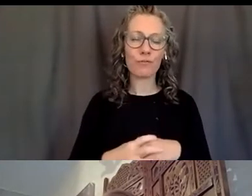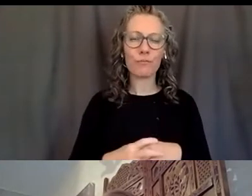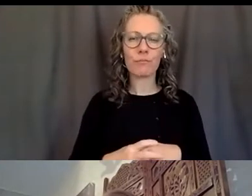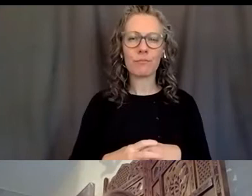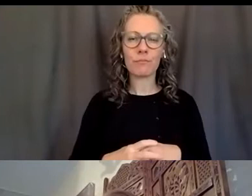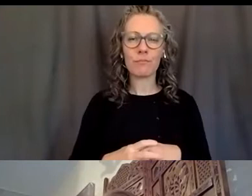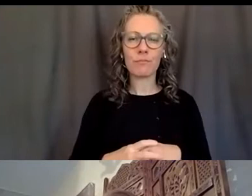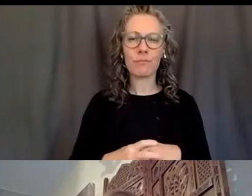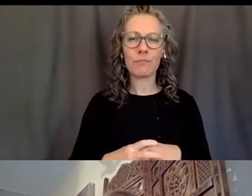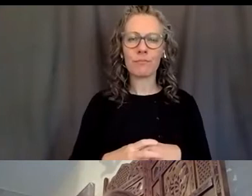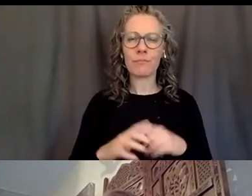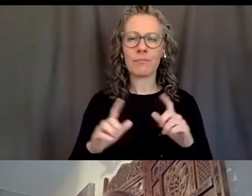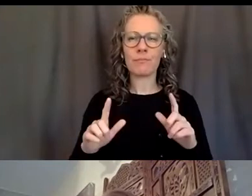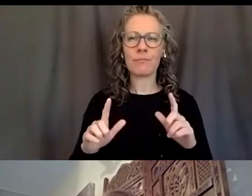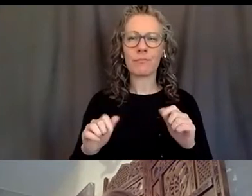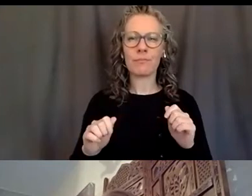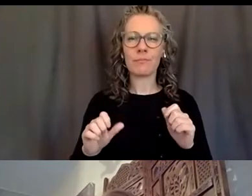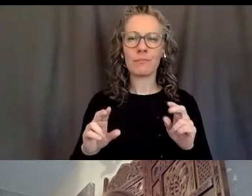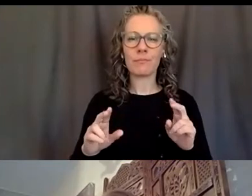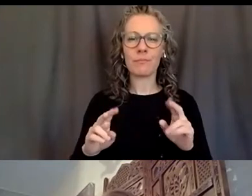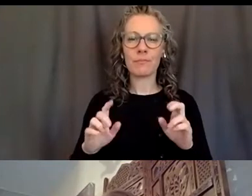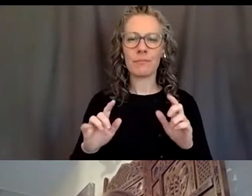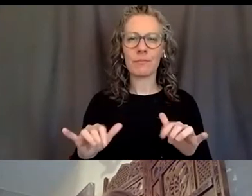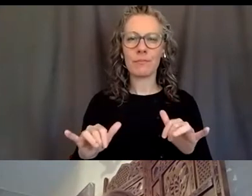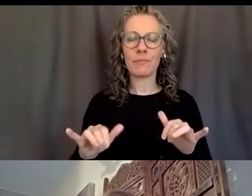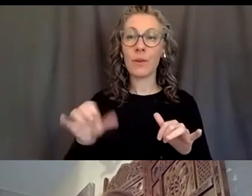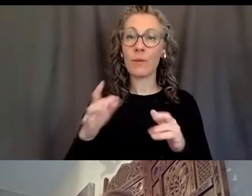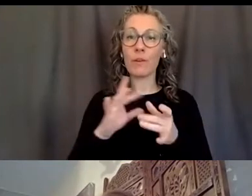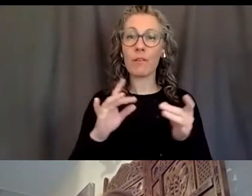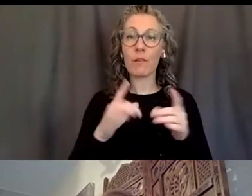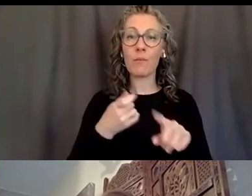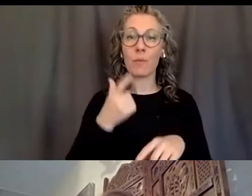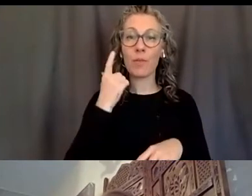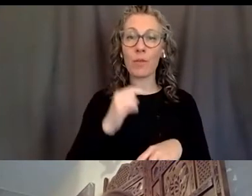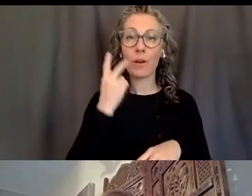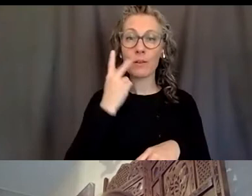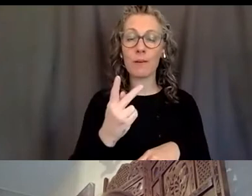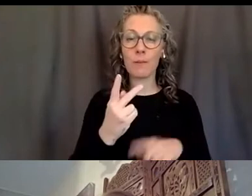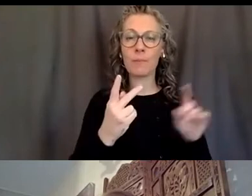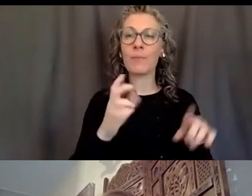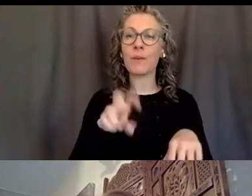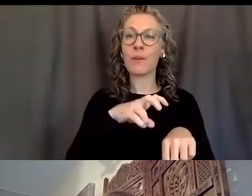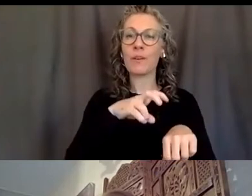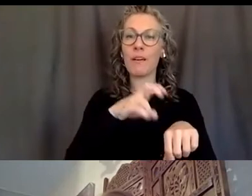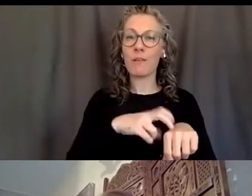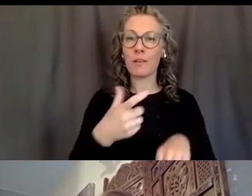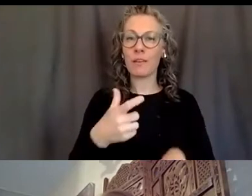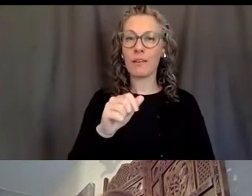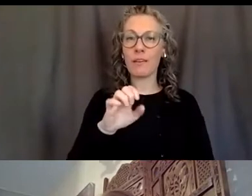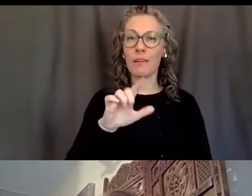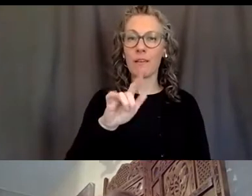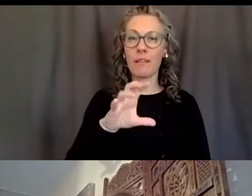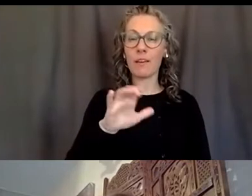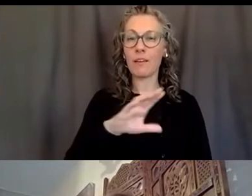Oh, I'm gonna just toss in something else from Thorne that I just saw. So also in Irish Gaelic culture, the name Mary is